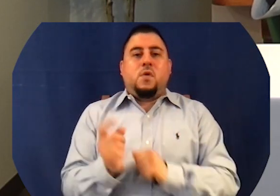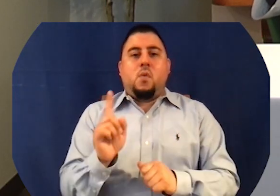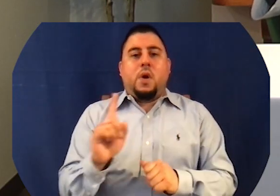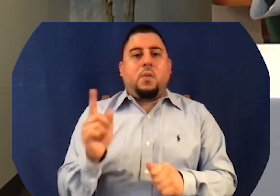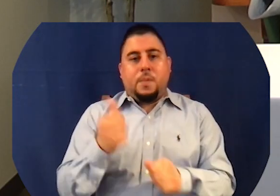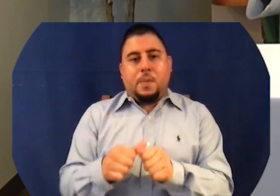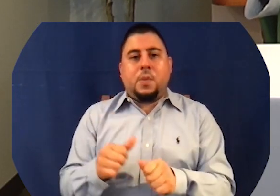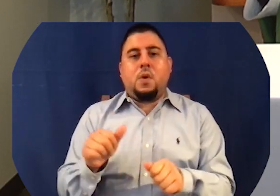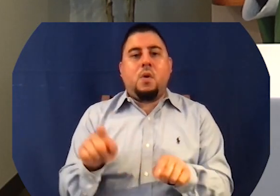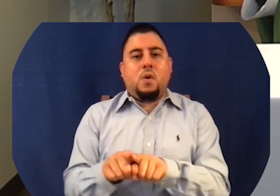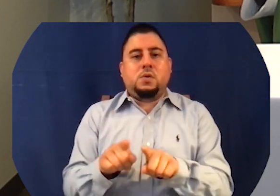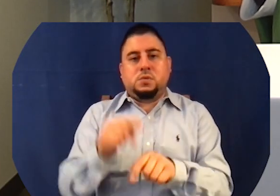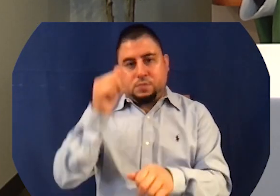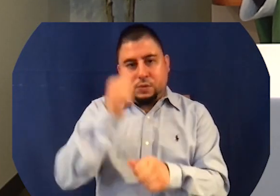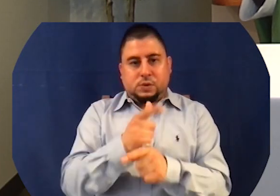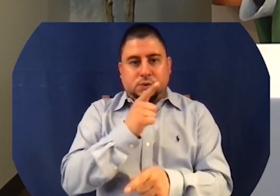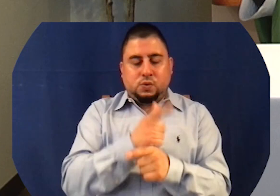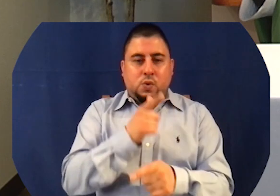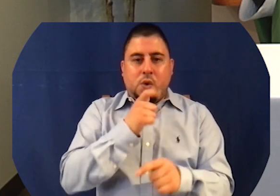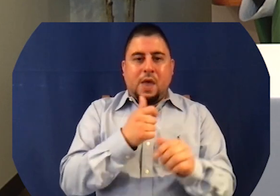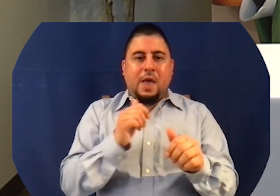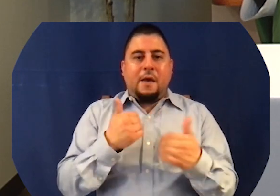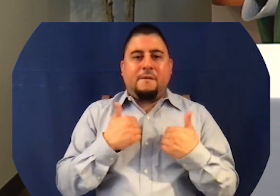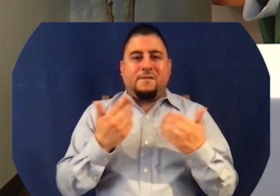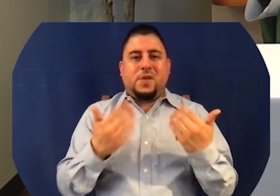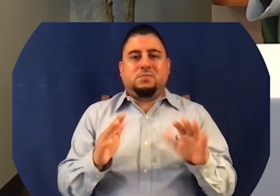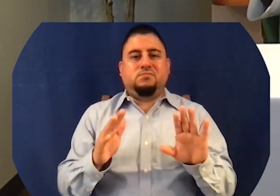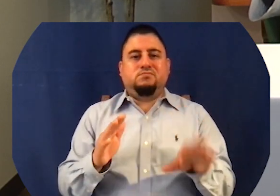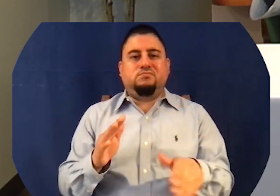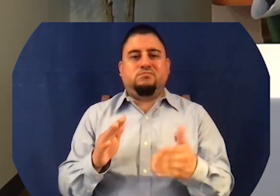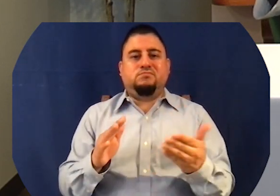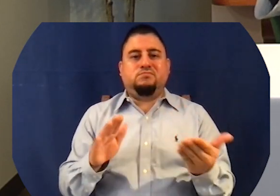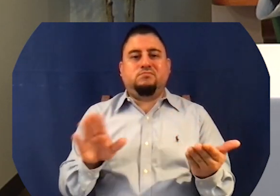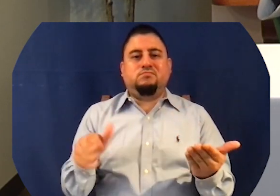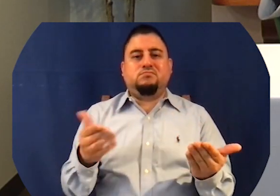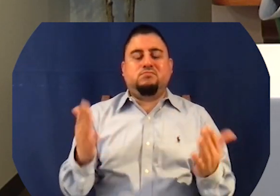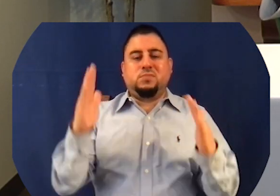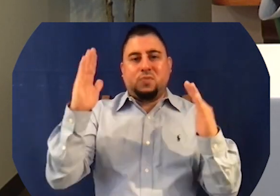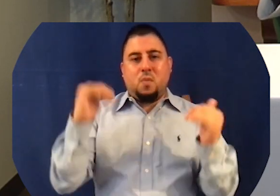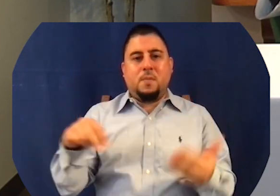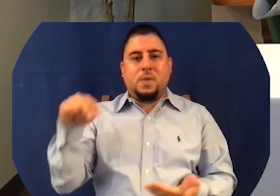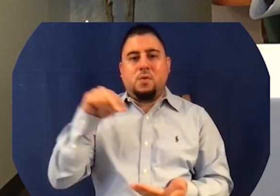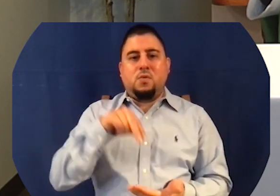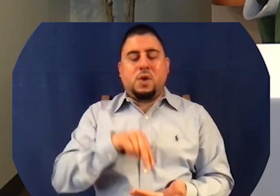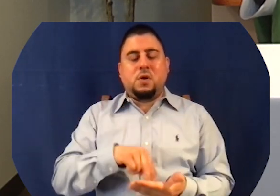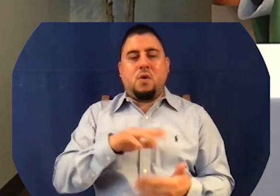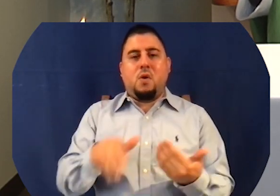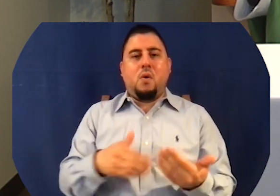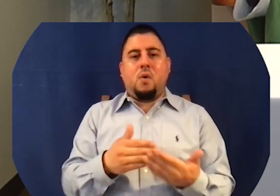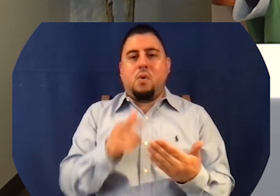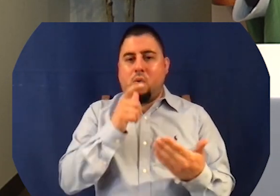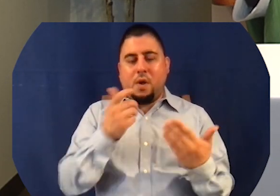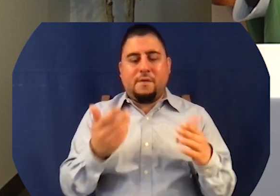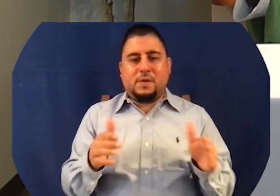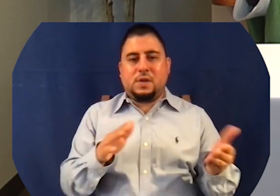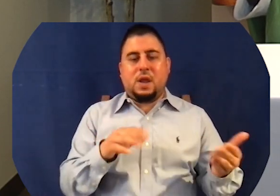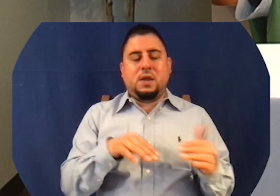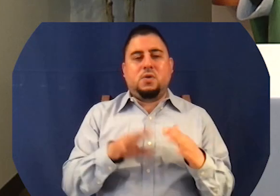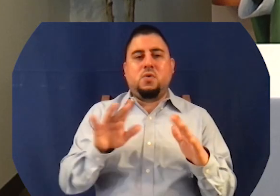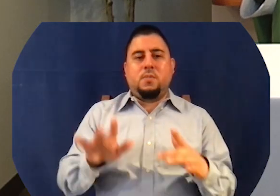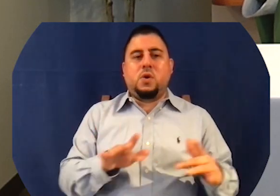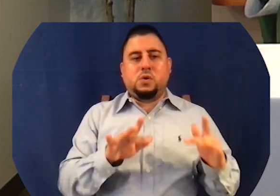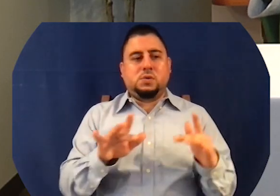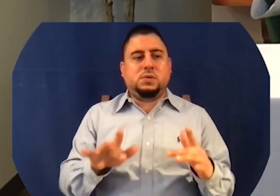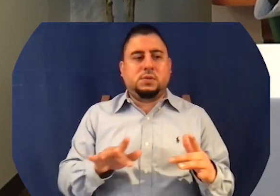Remember also our brothers and sisters who have fallen asleep in the hope of the resurrection, and all who have died in your